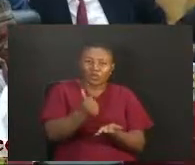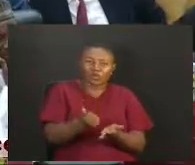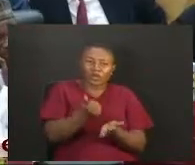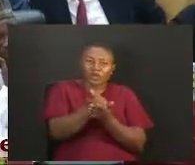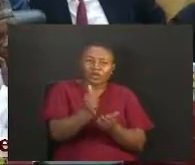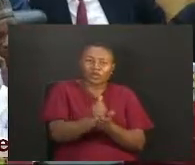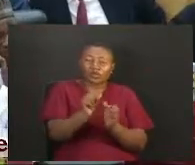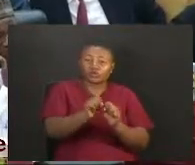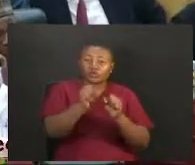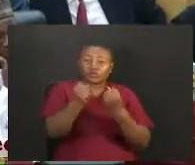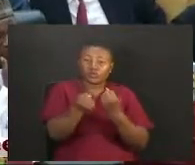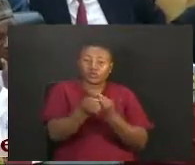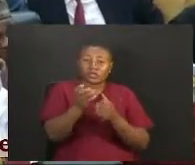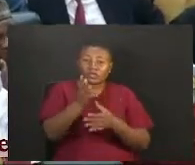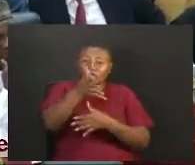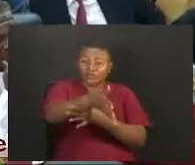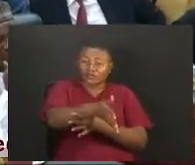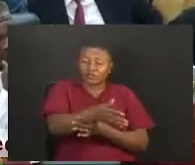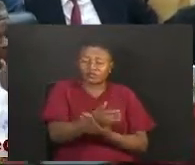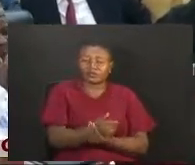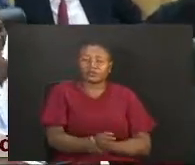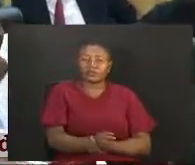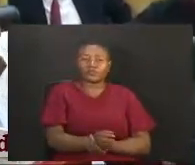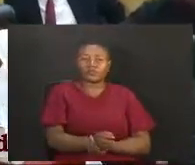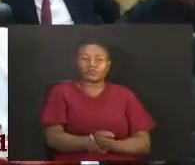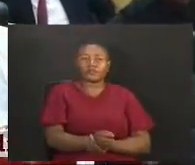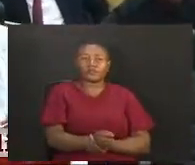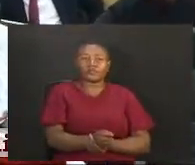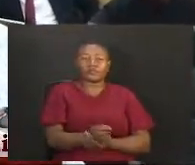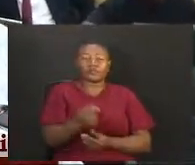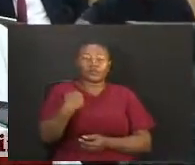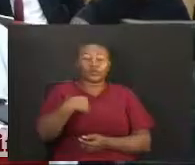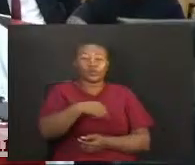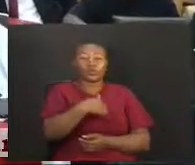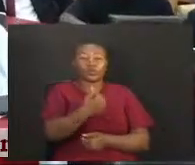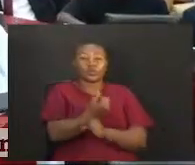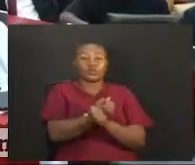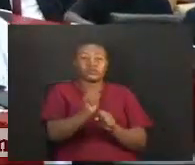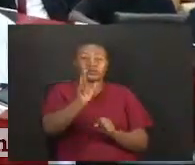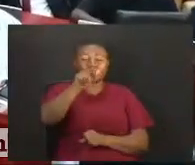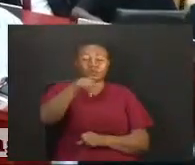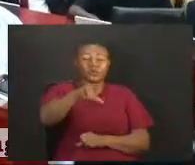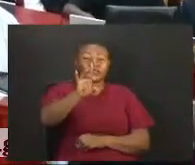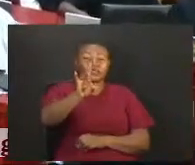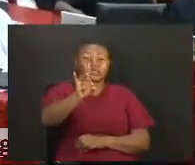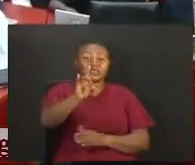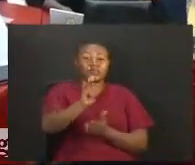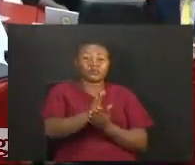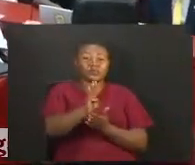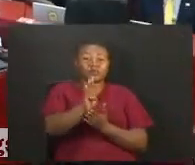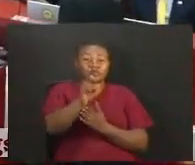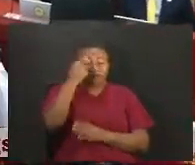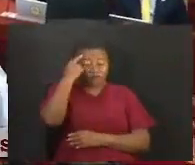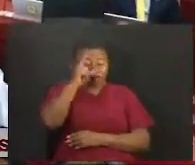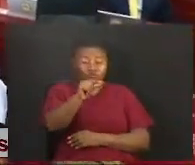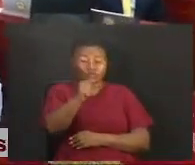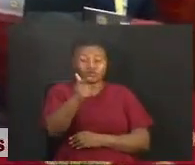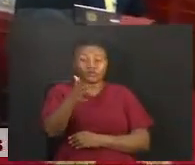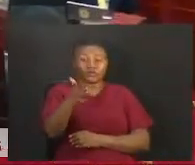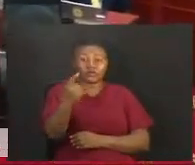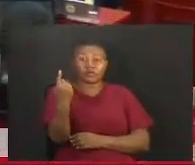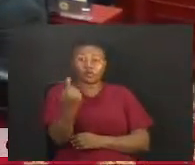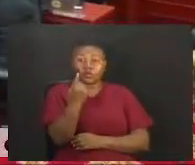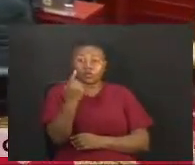Mr. Speaker, already we have saved 3.8 billion cedis for 2025 alone from